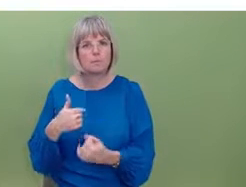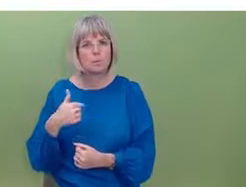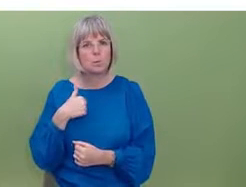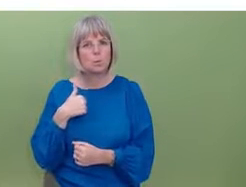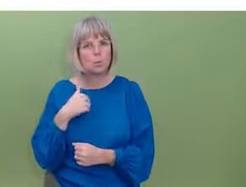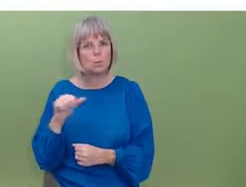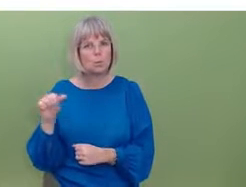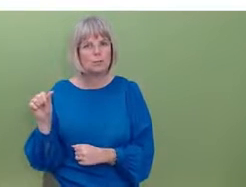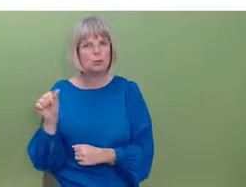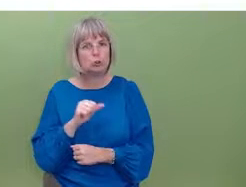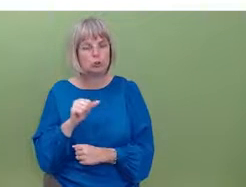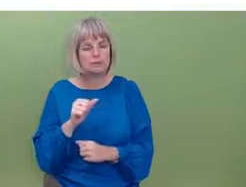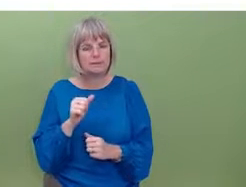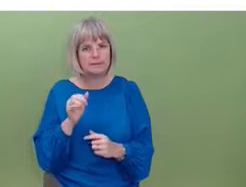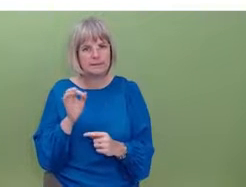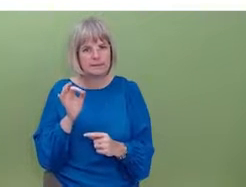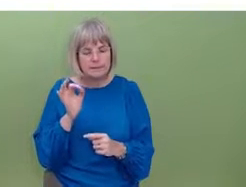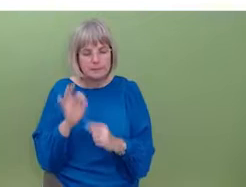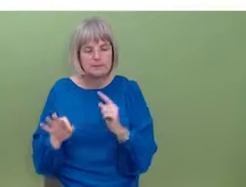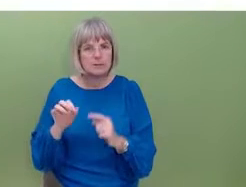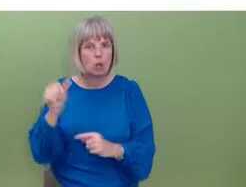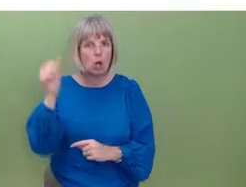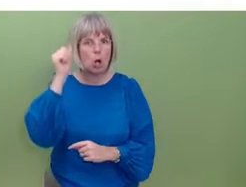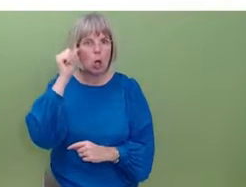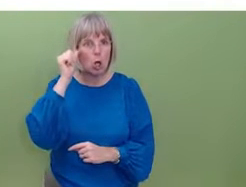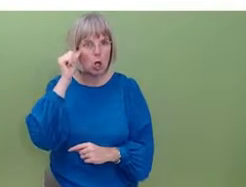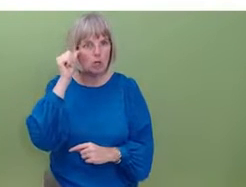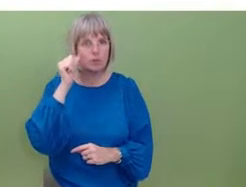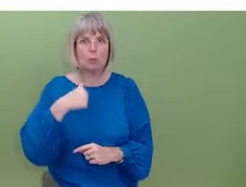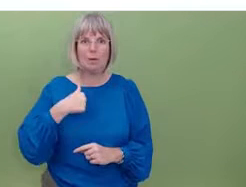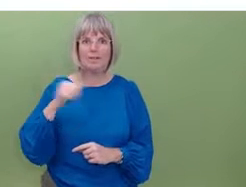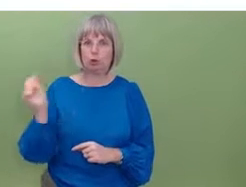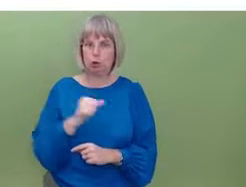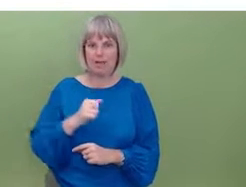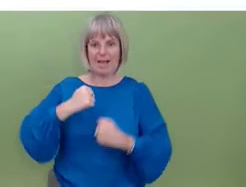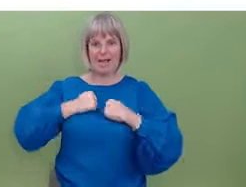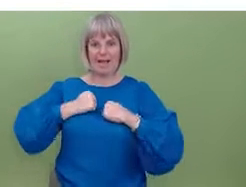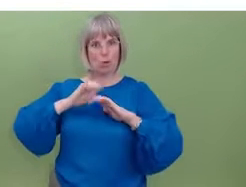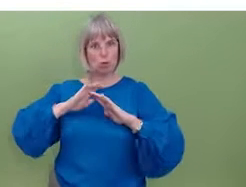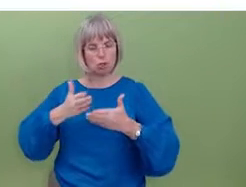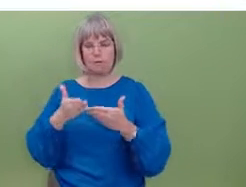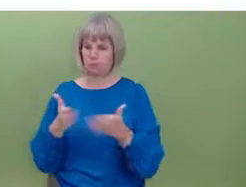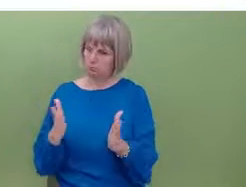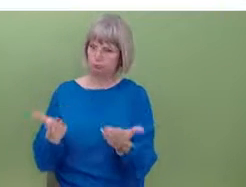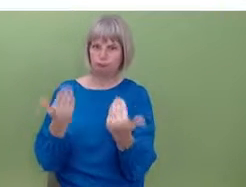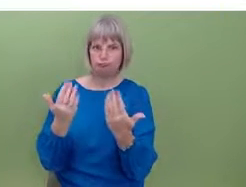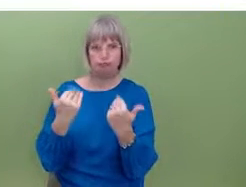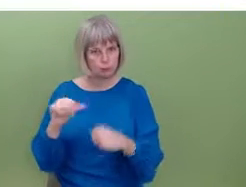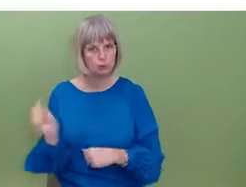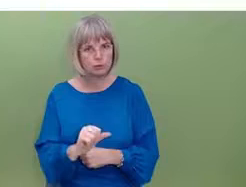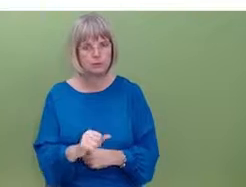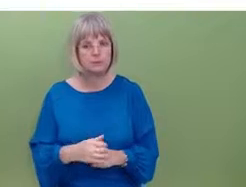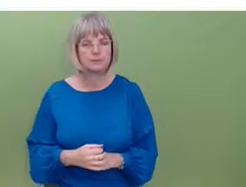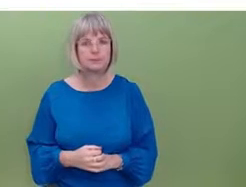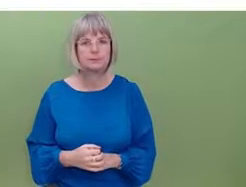particularly alert and open our doors to them. Finally, the issue